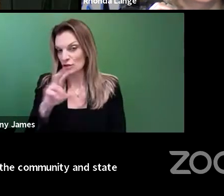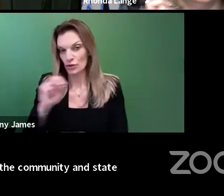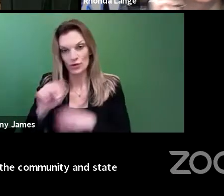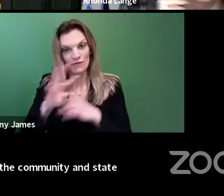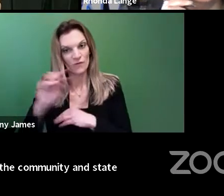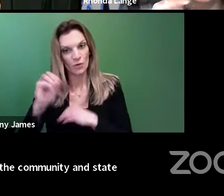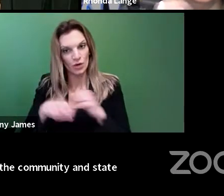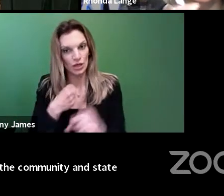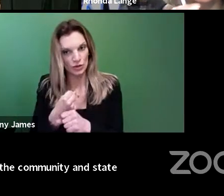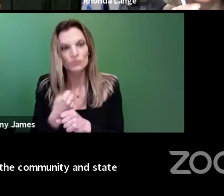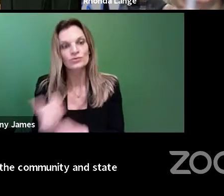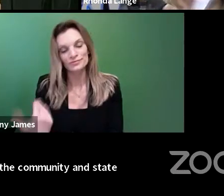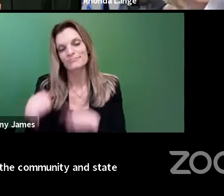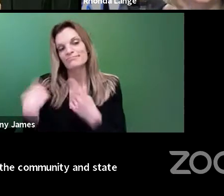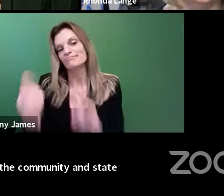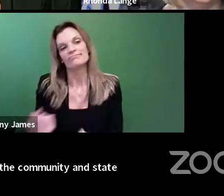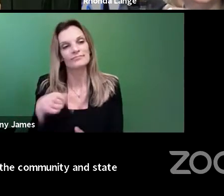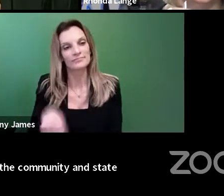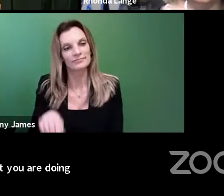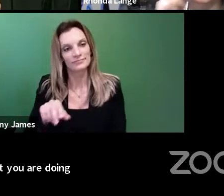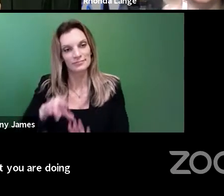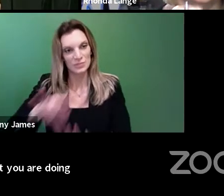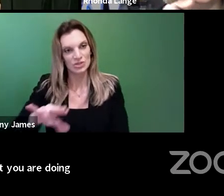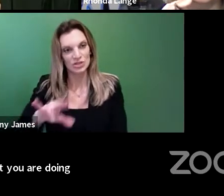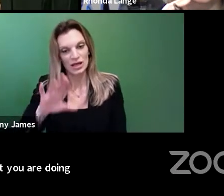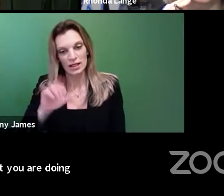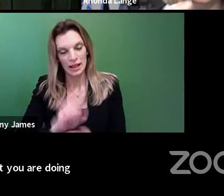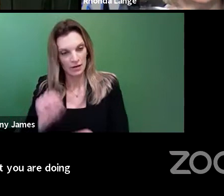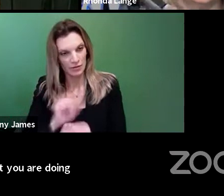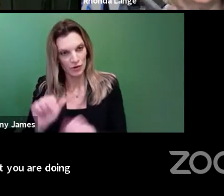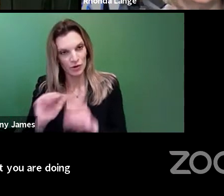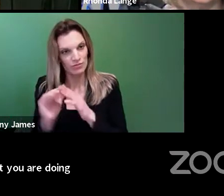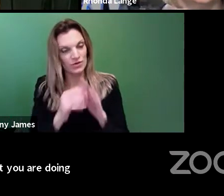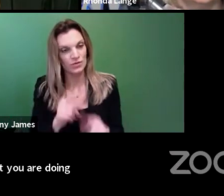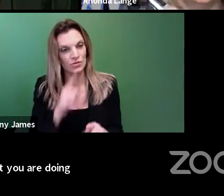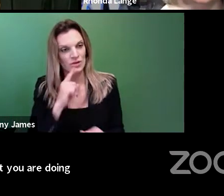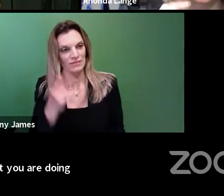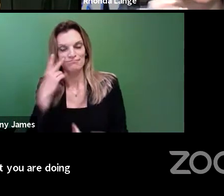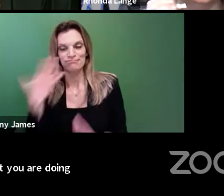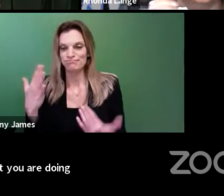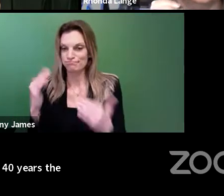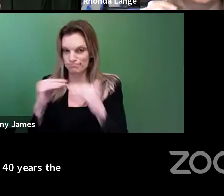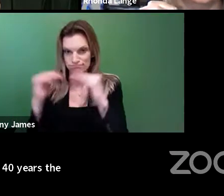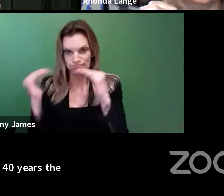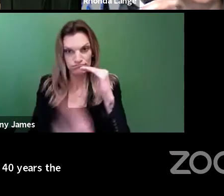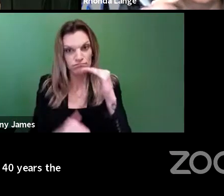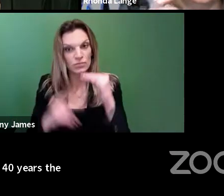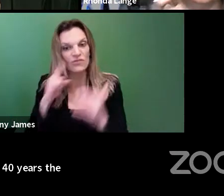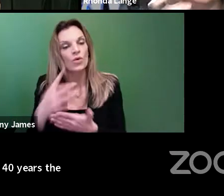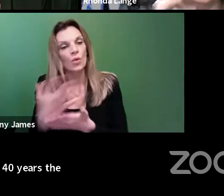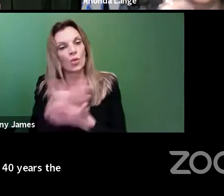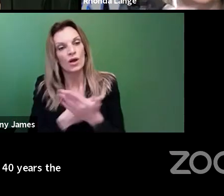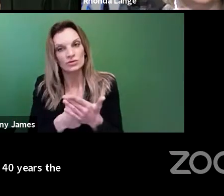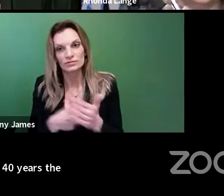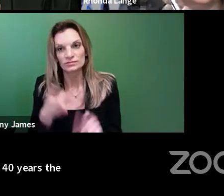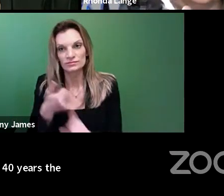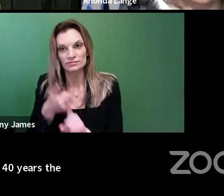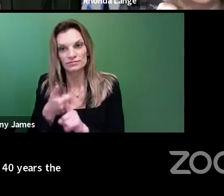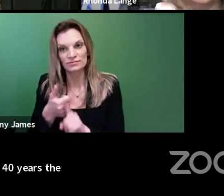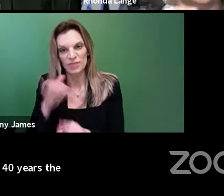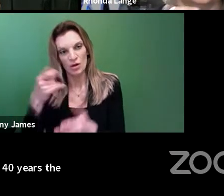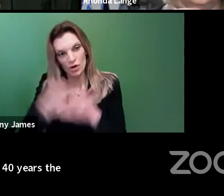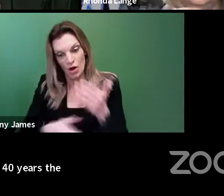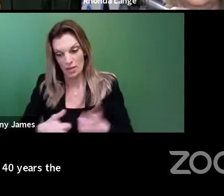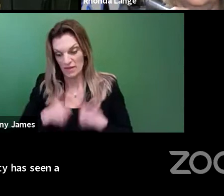years, the Michigan labor community has seen a gigantic disparity in wages versus the cost of living, and